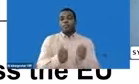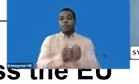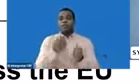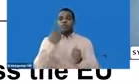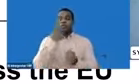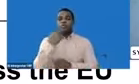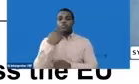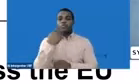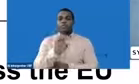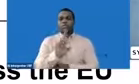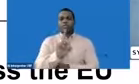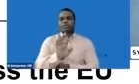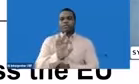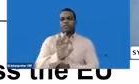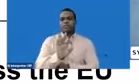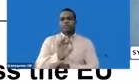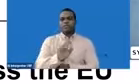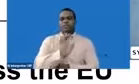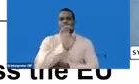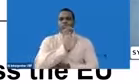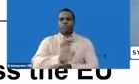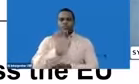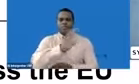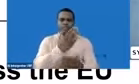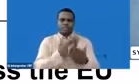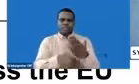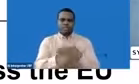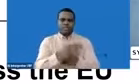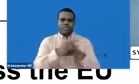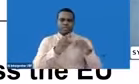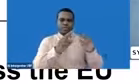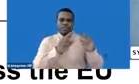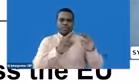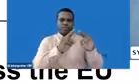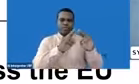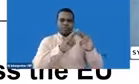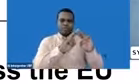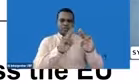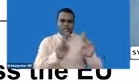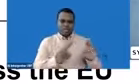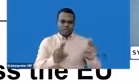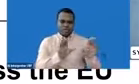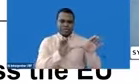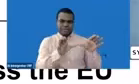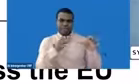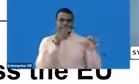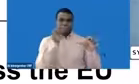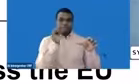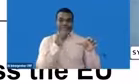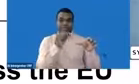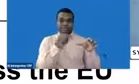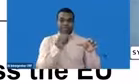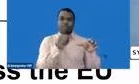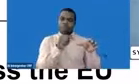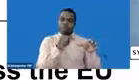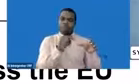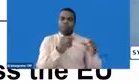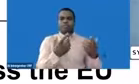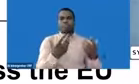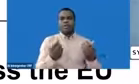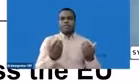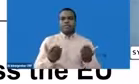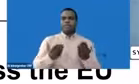Disabled Student Service in Germany, DOBUS, and so